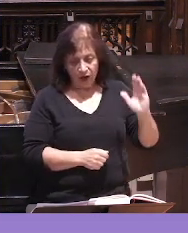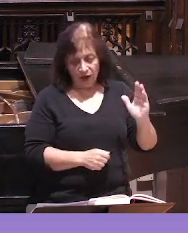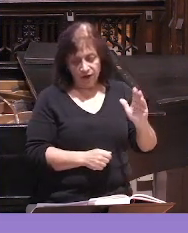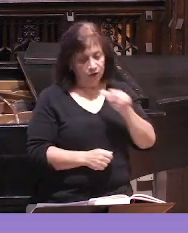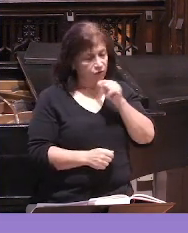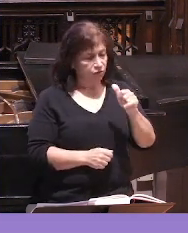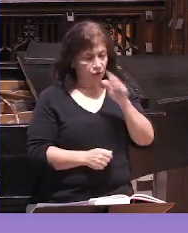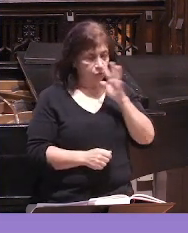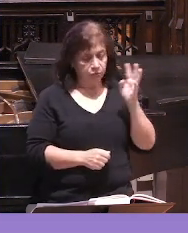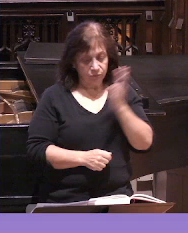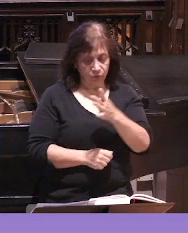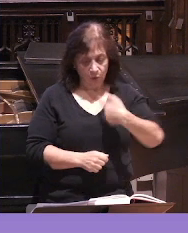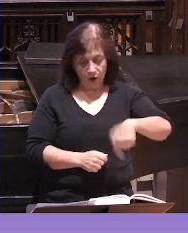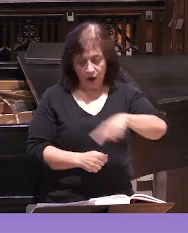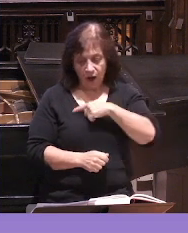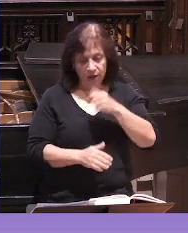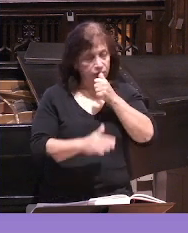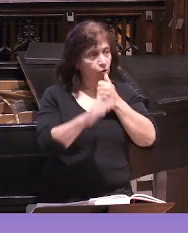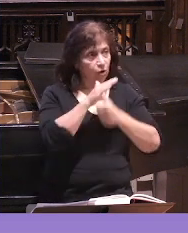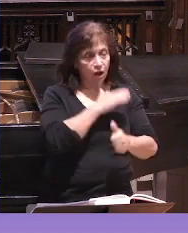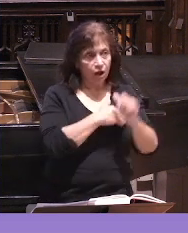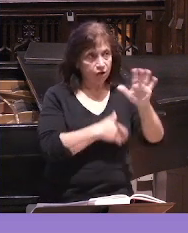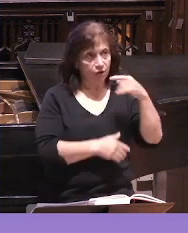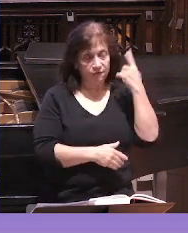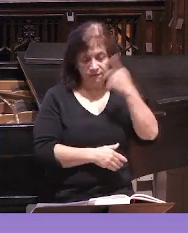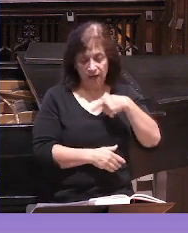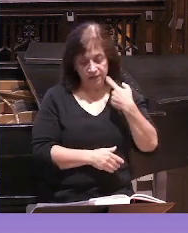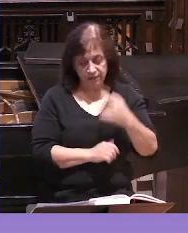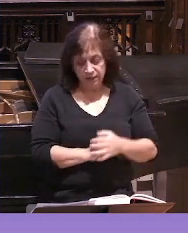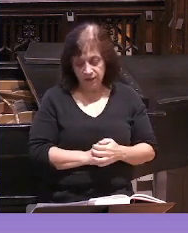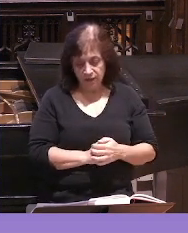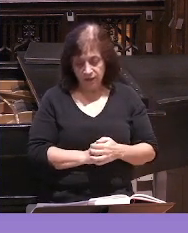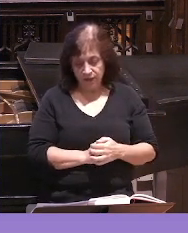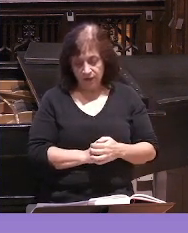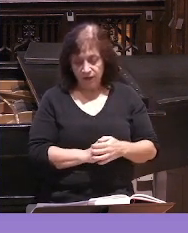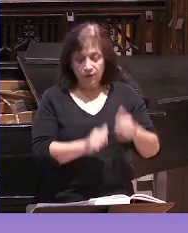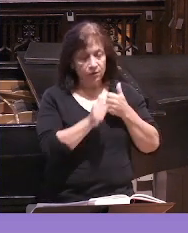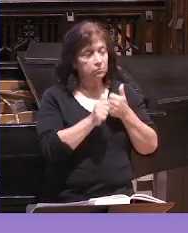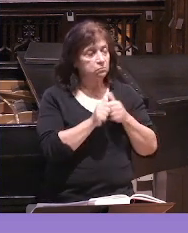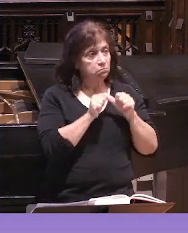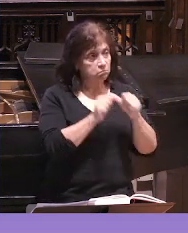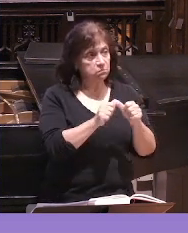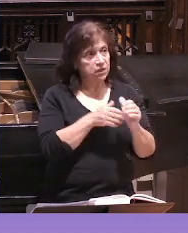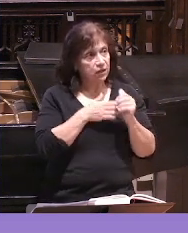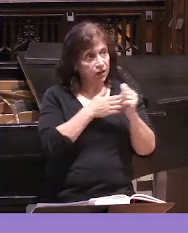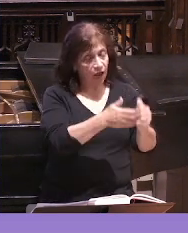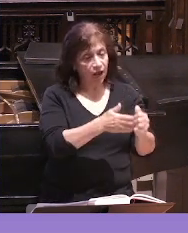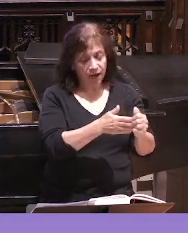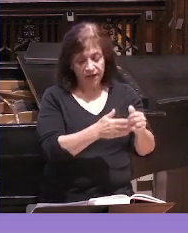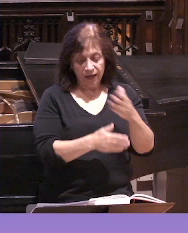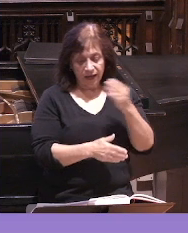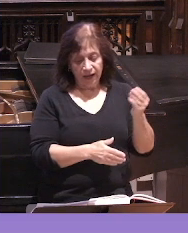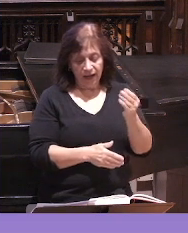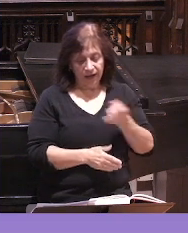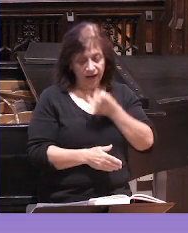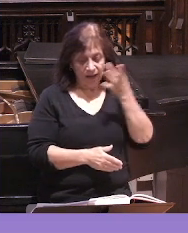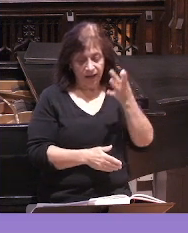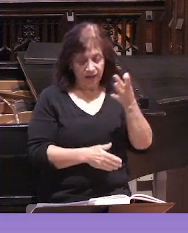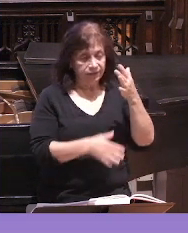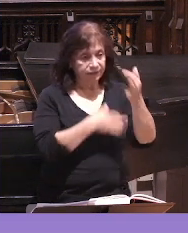not turn from us or hide your face from us. Be our guide and our light